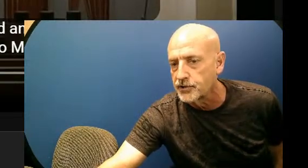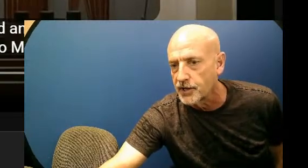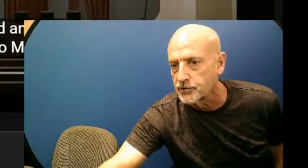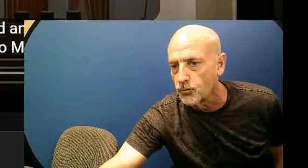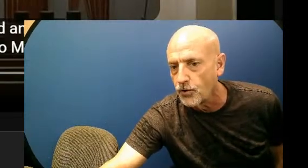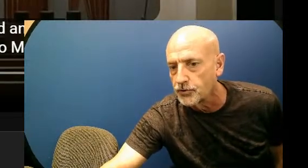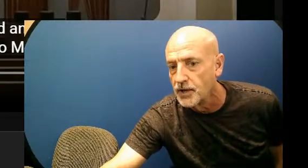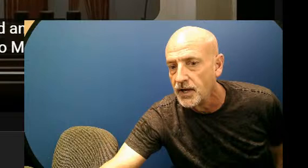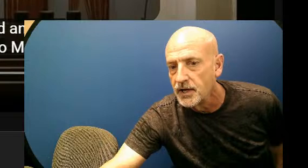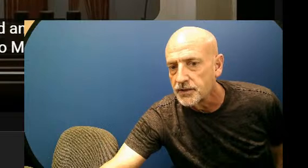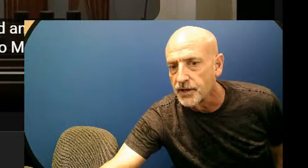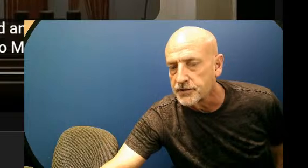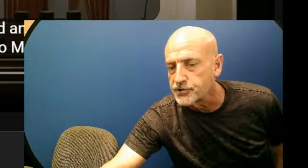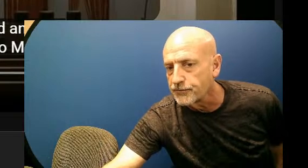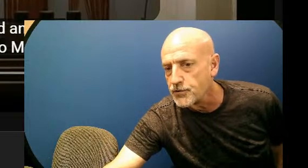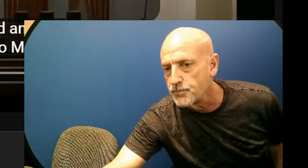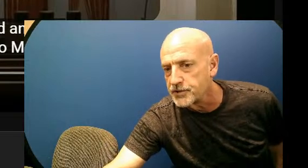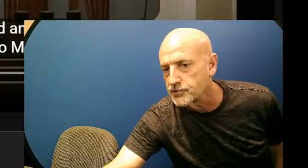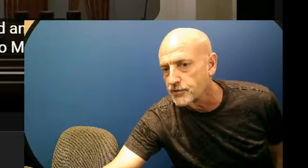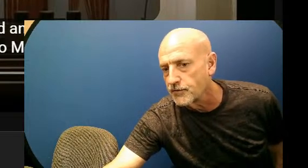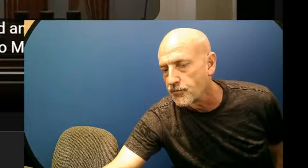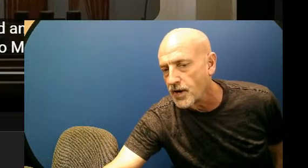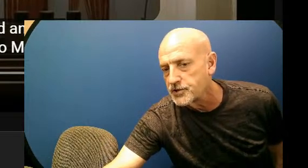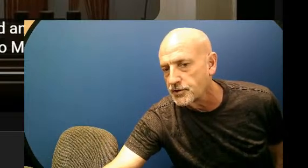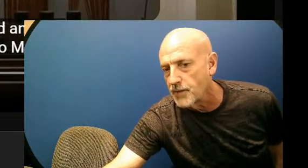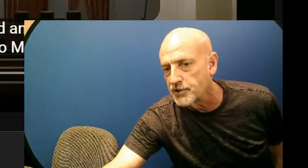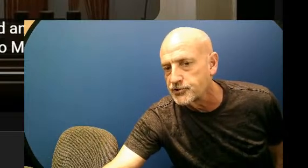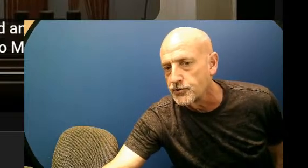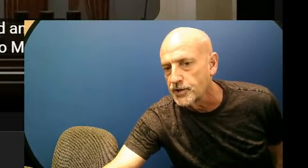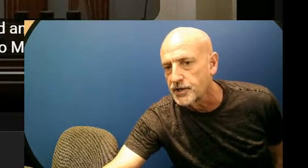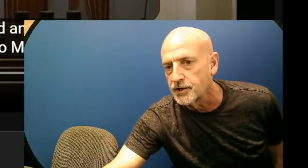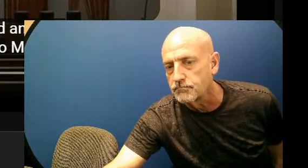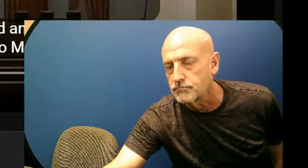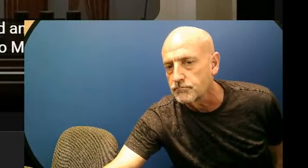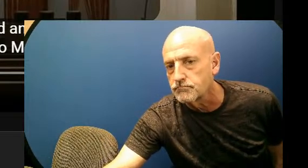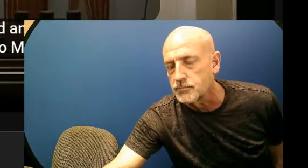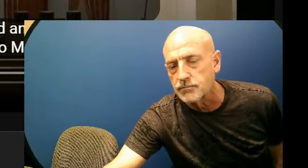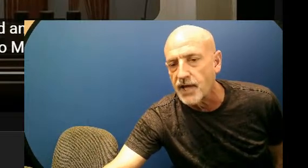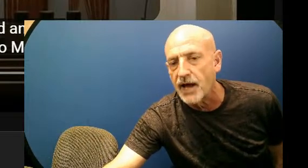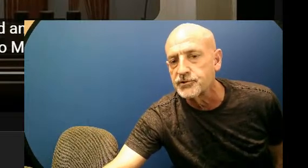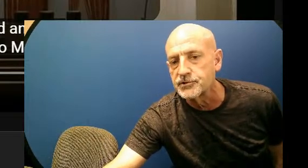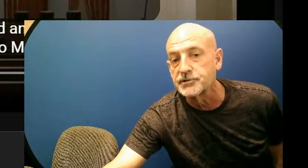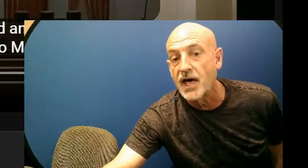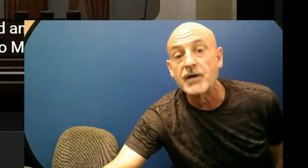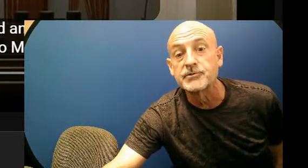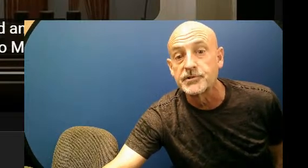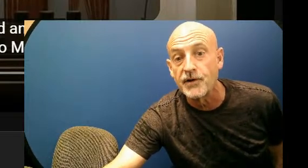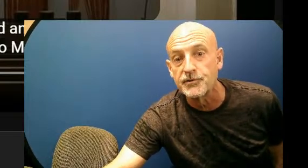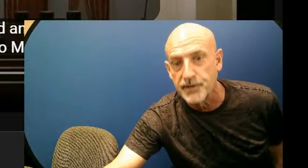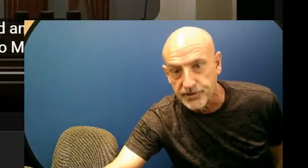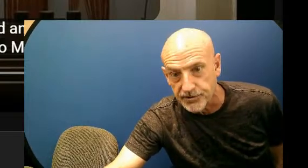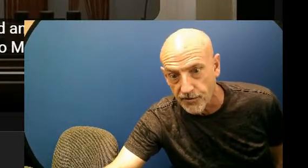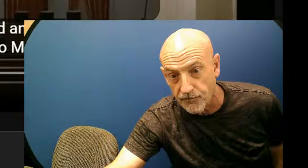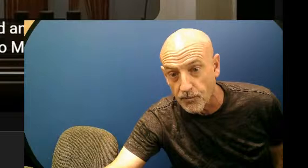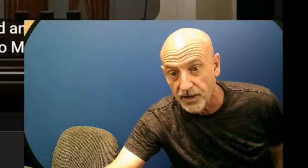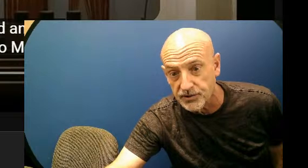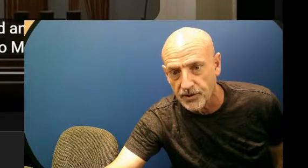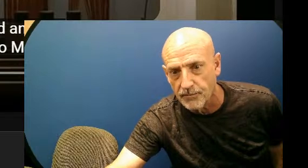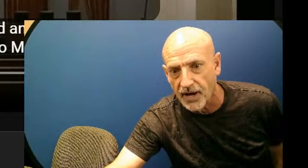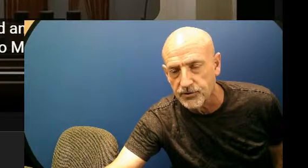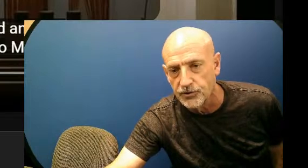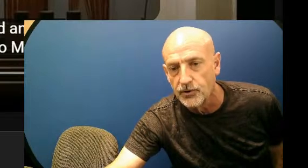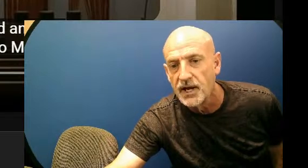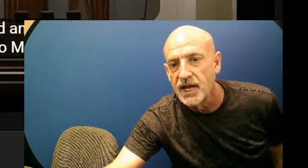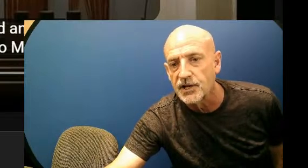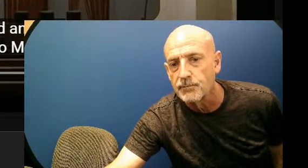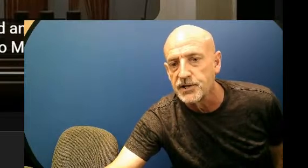in our connected world. That just a few pieces of information about you can get thousands and thousands of other pieces of information